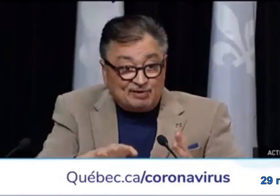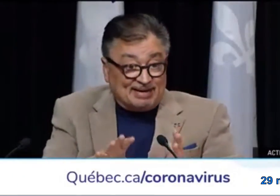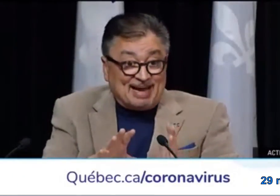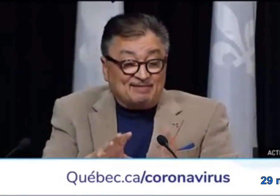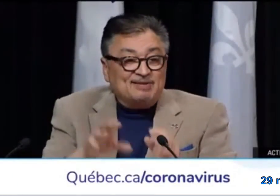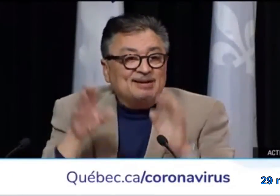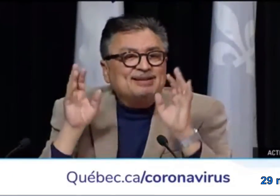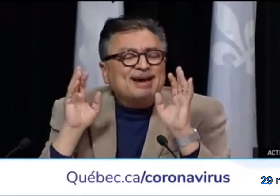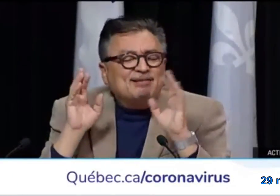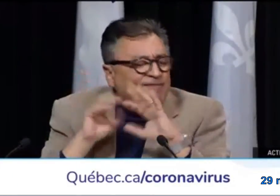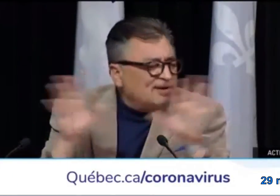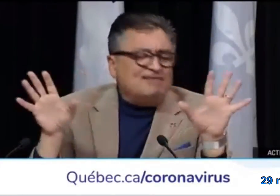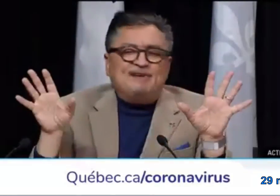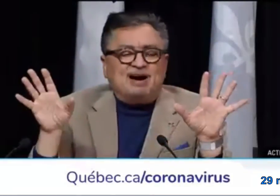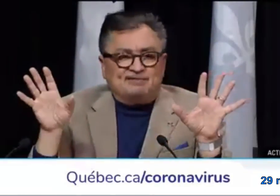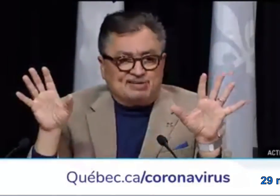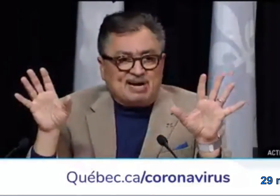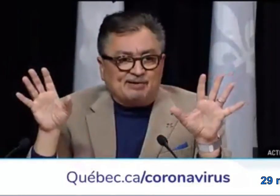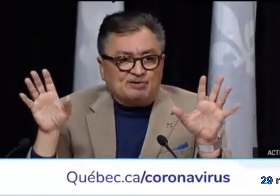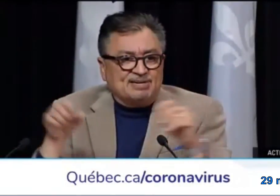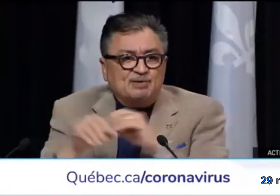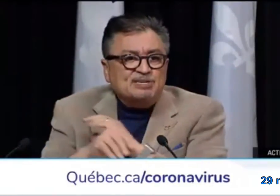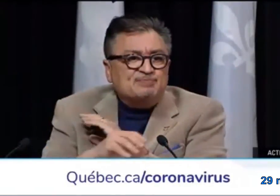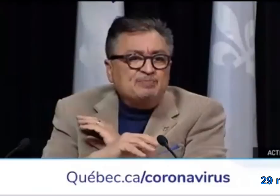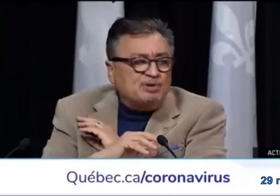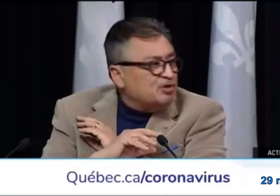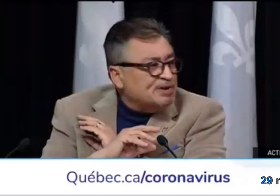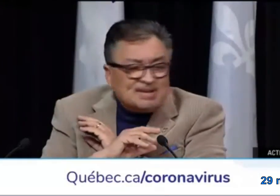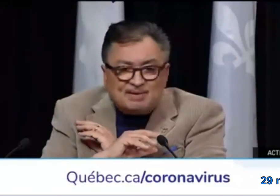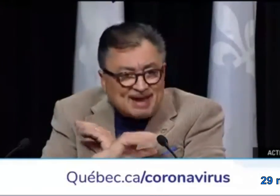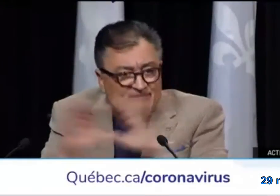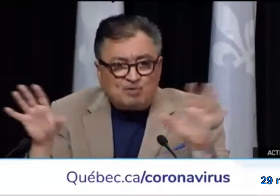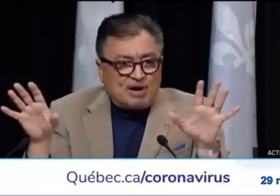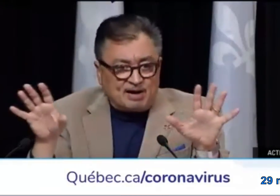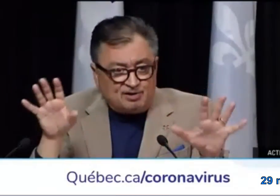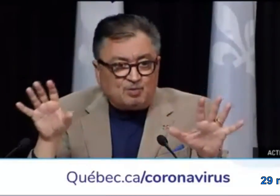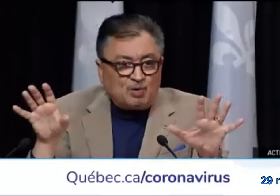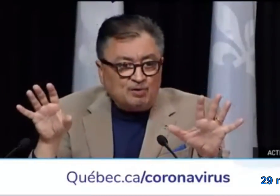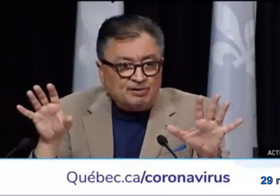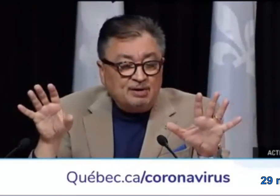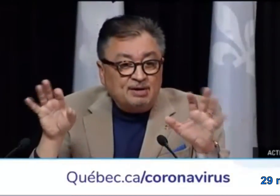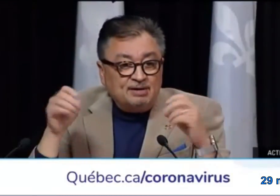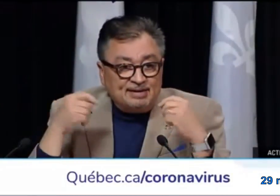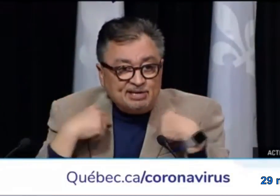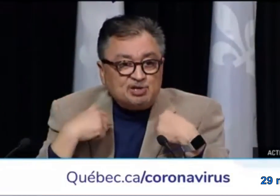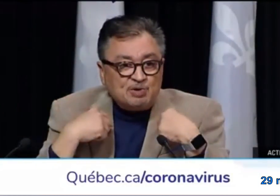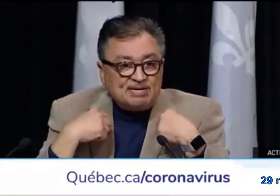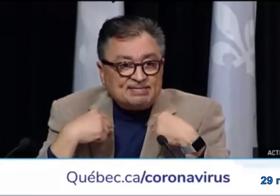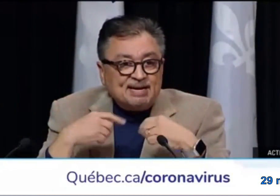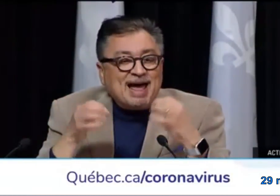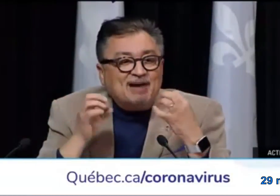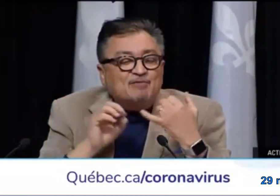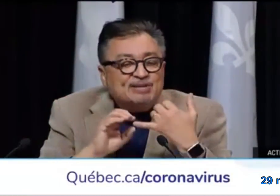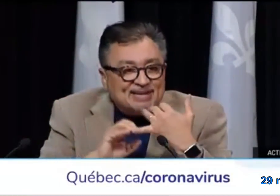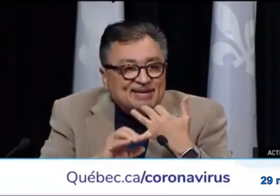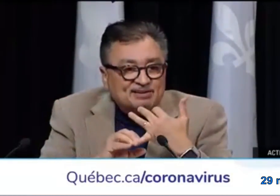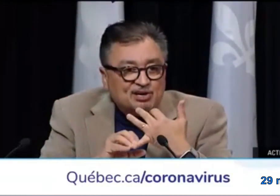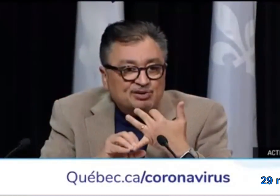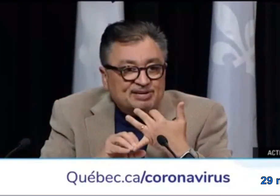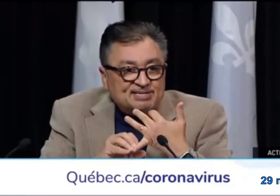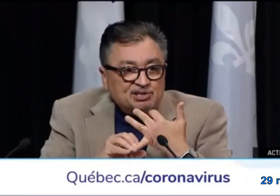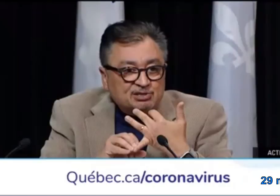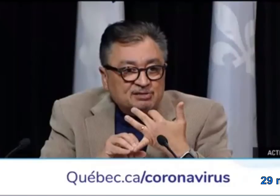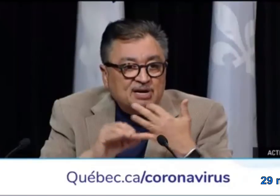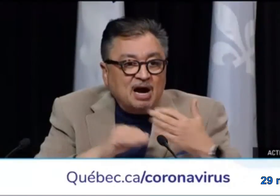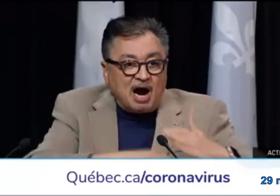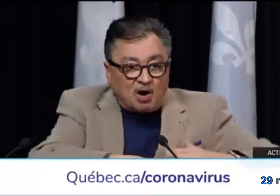even if we could have 45 scenarios and there is people doing them everywhere in the world, the issue is have we taken